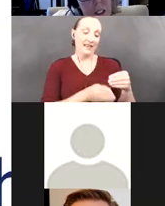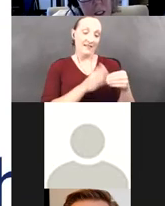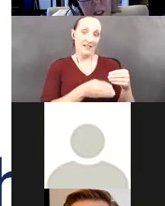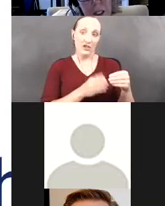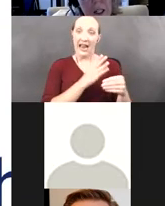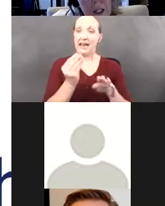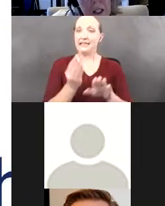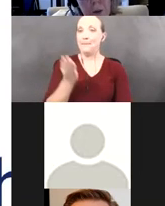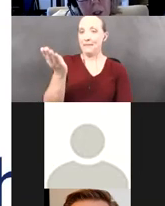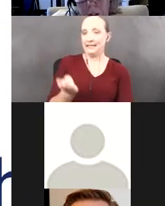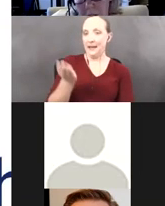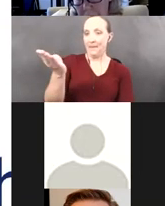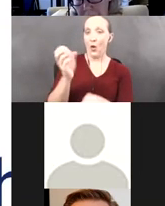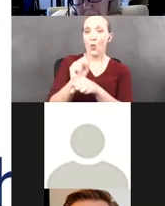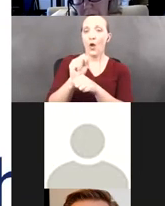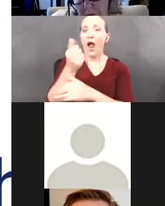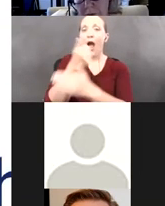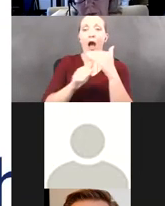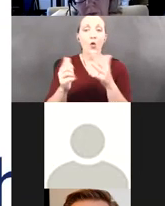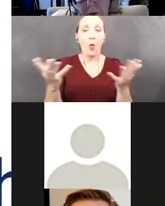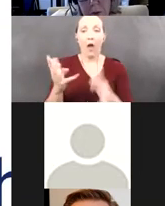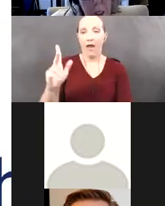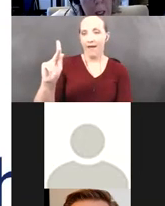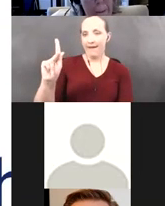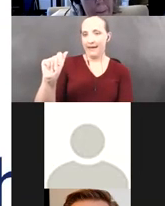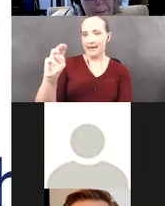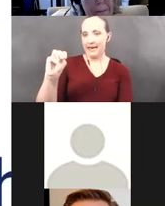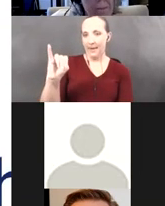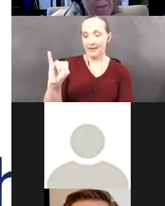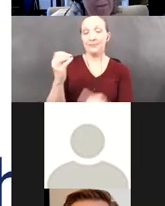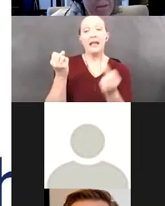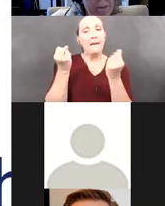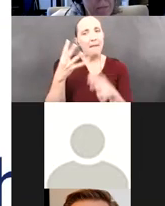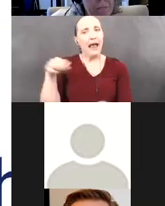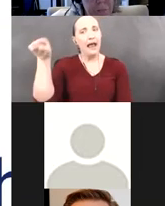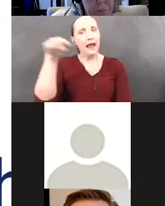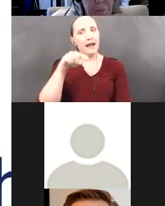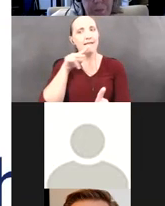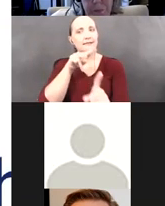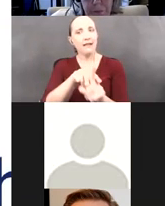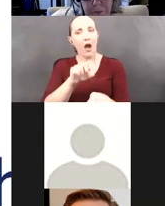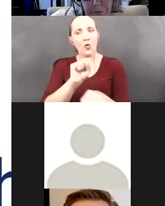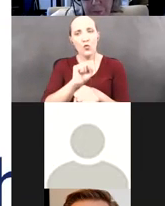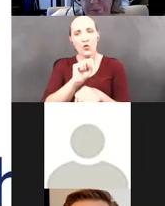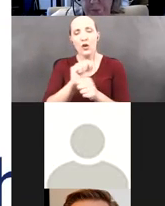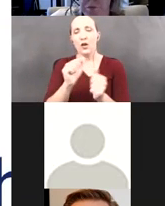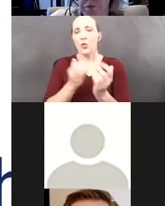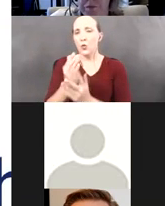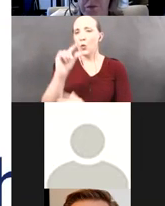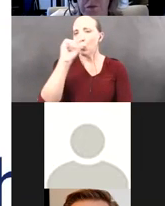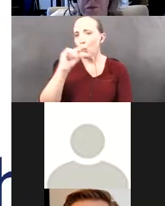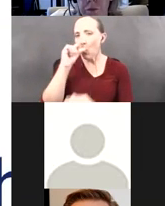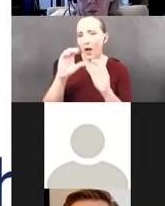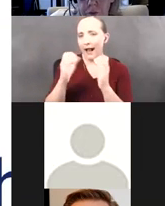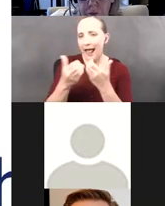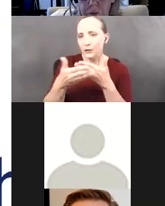entregar trabajos con Many Cami. teachers are assigning Muchos maestros math work asignan trabajo using de Google matemáticas Classroom and asking utilizando